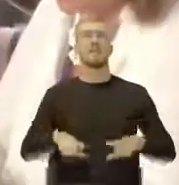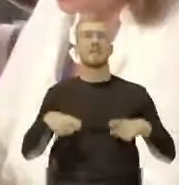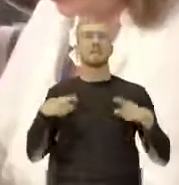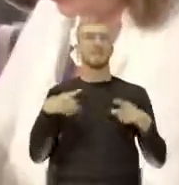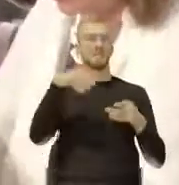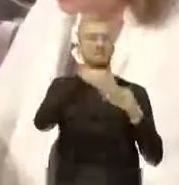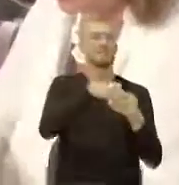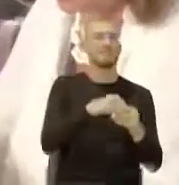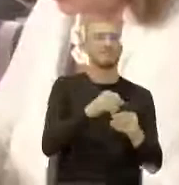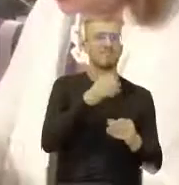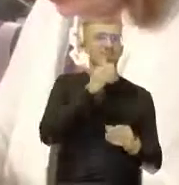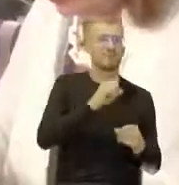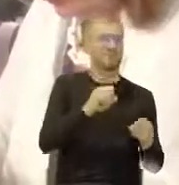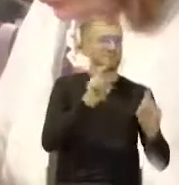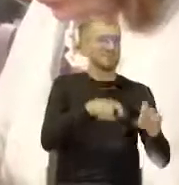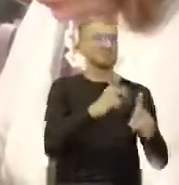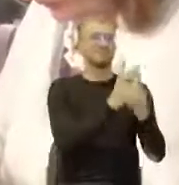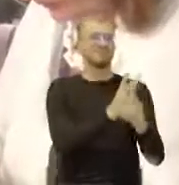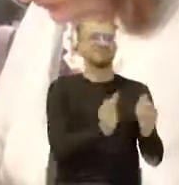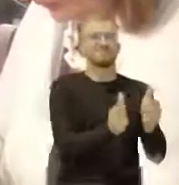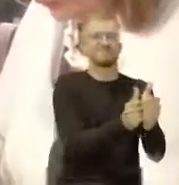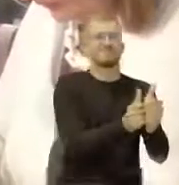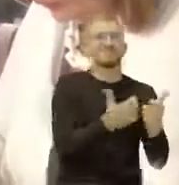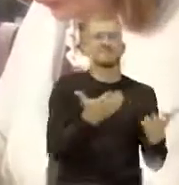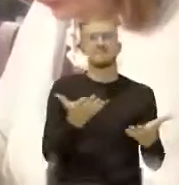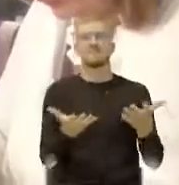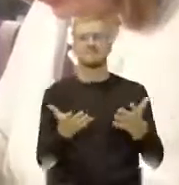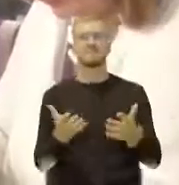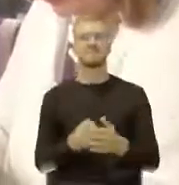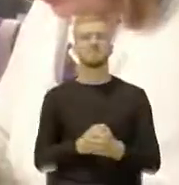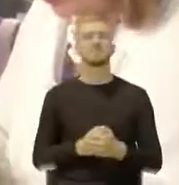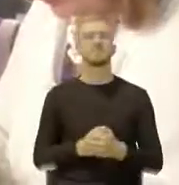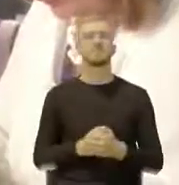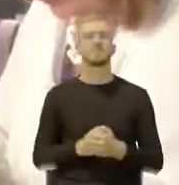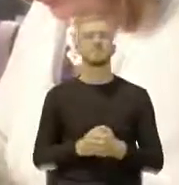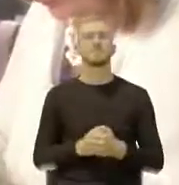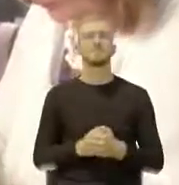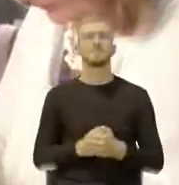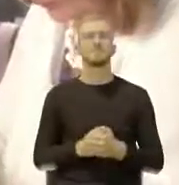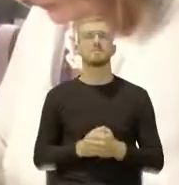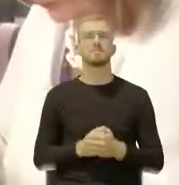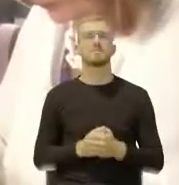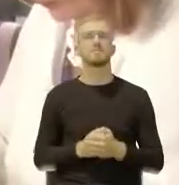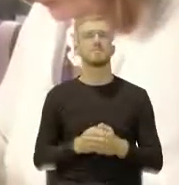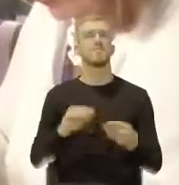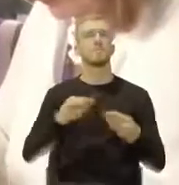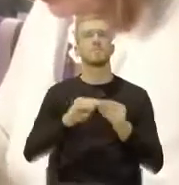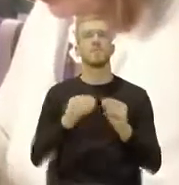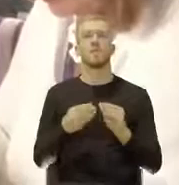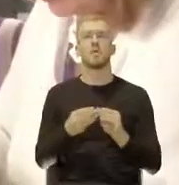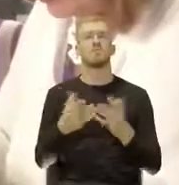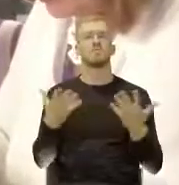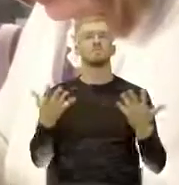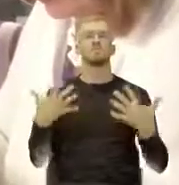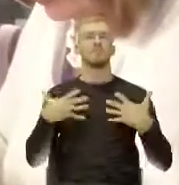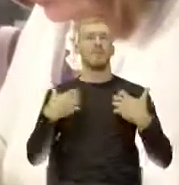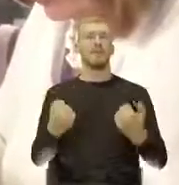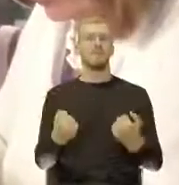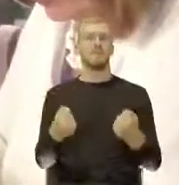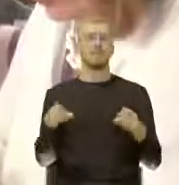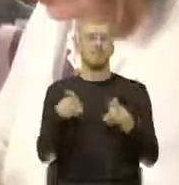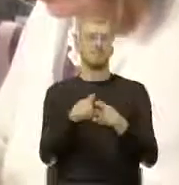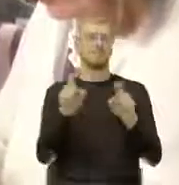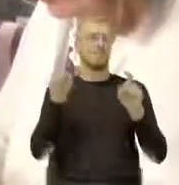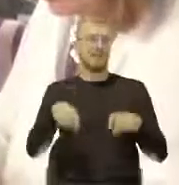life, we face health issues and we need care. And many members of our families